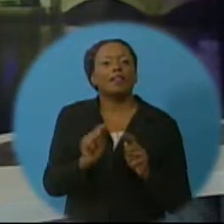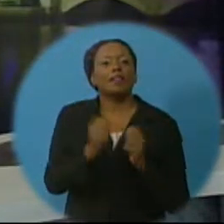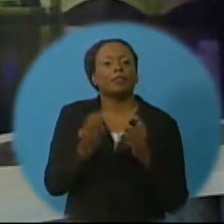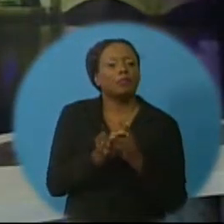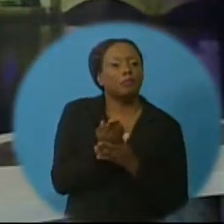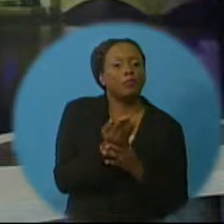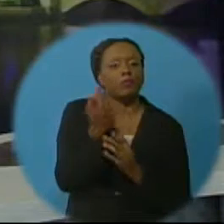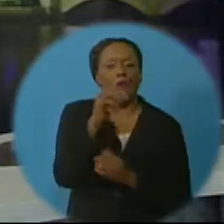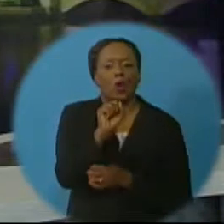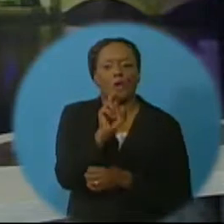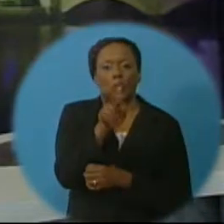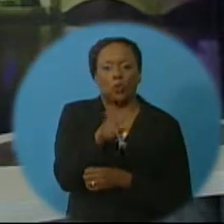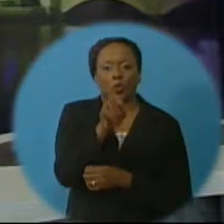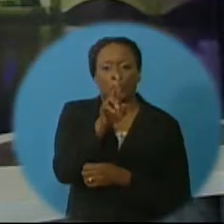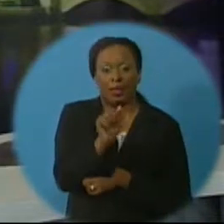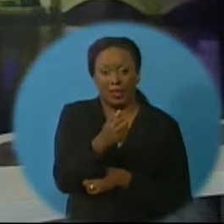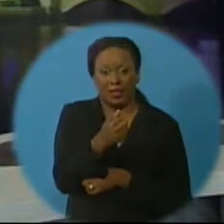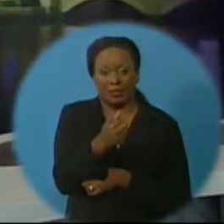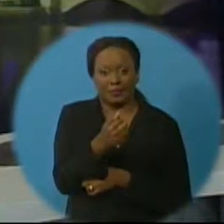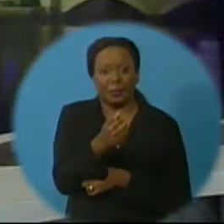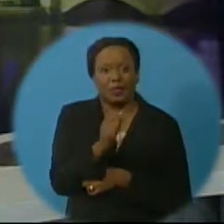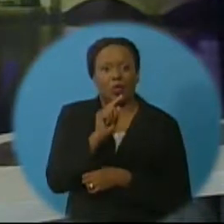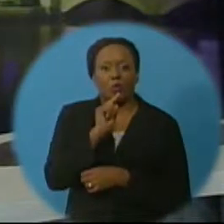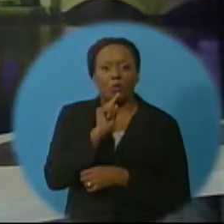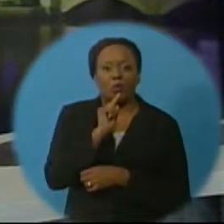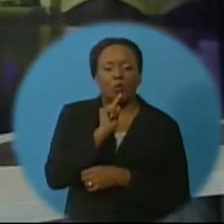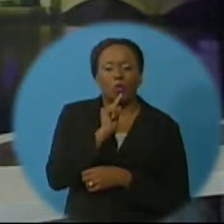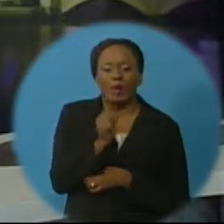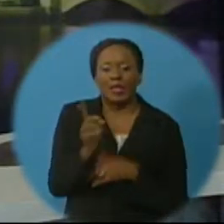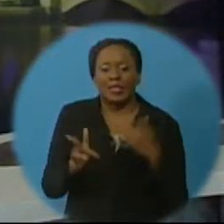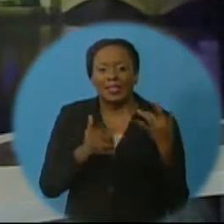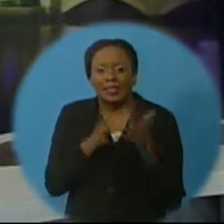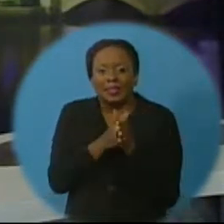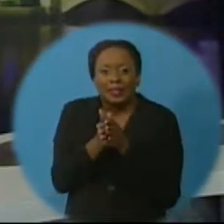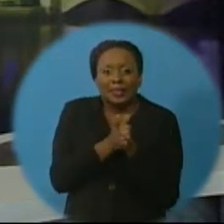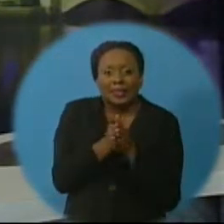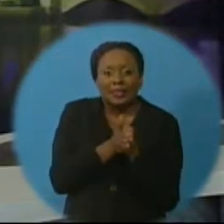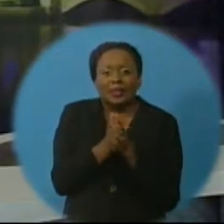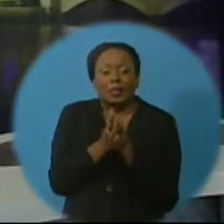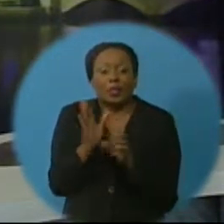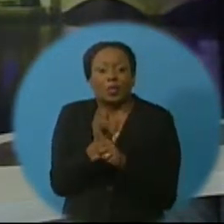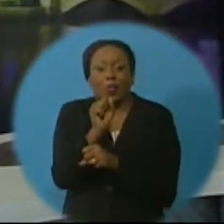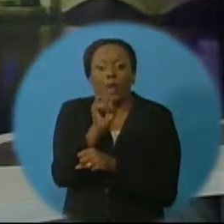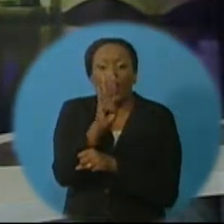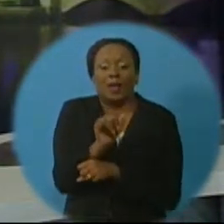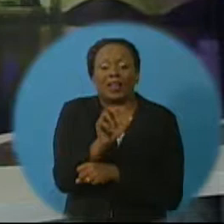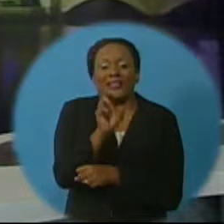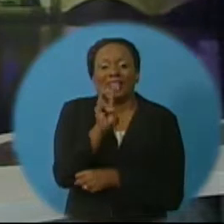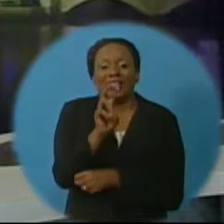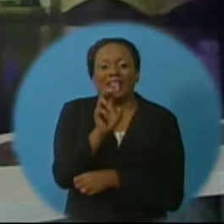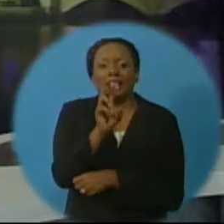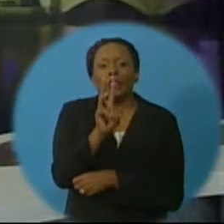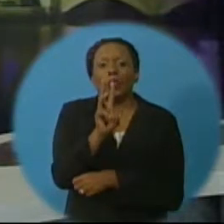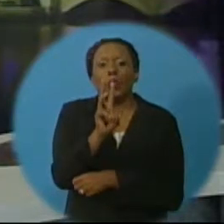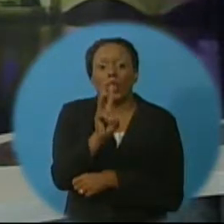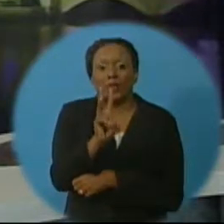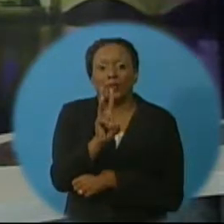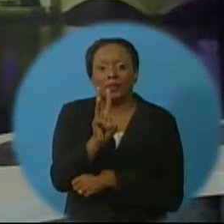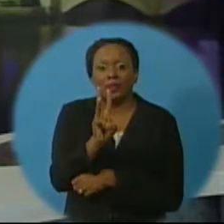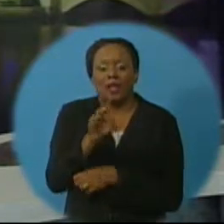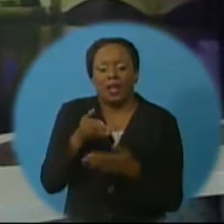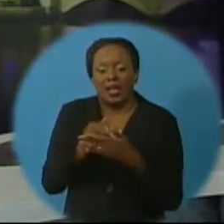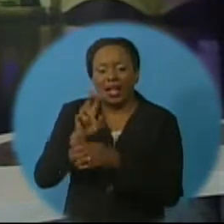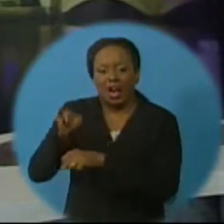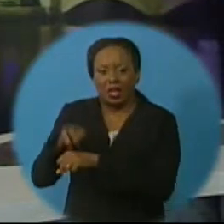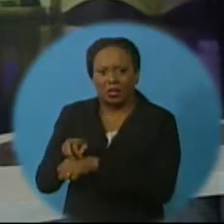main draw following what can only be described as a dramatic 6-wicket victory over Ireland in a run feast. Ireland